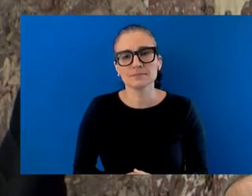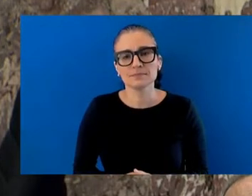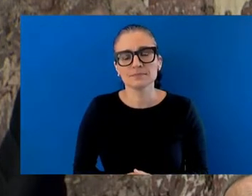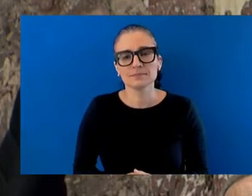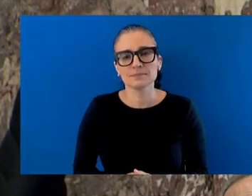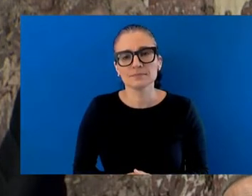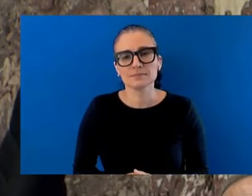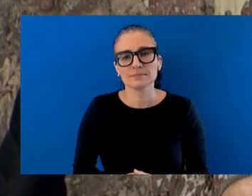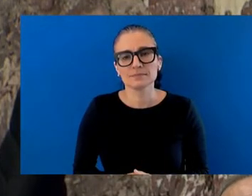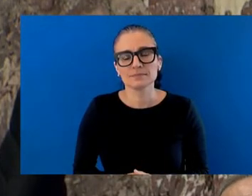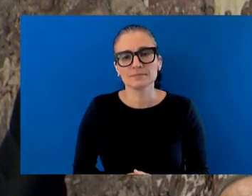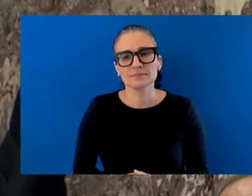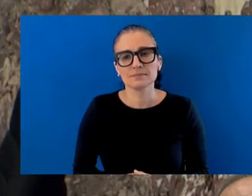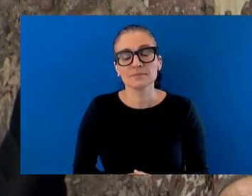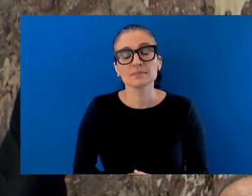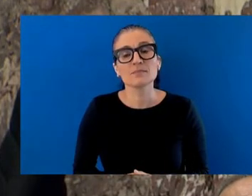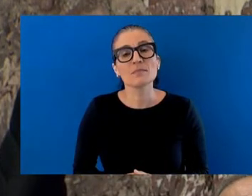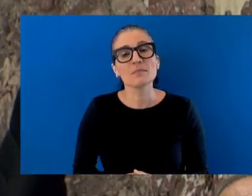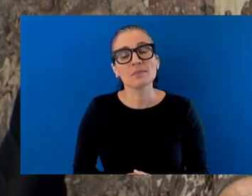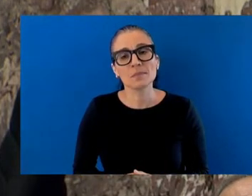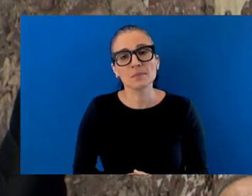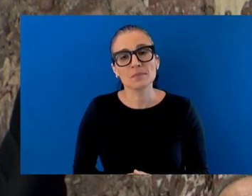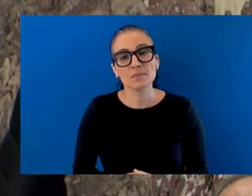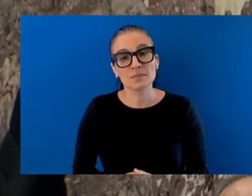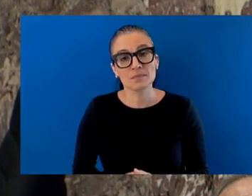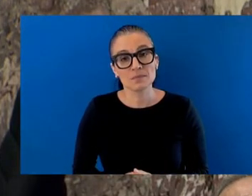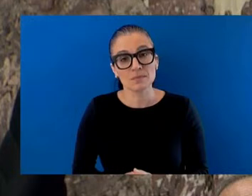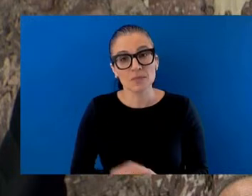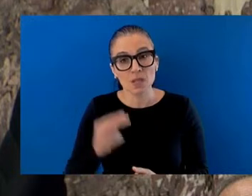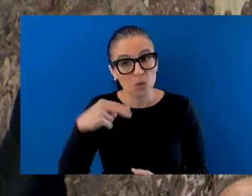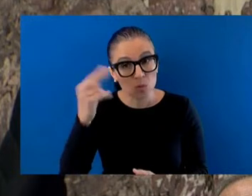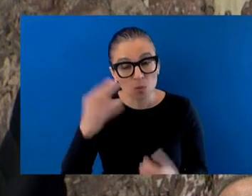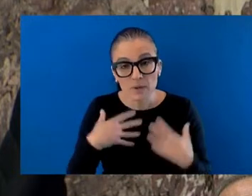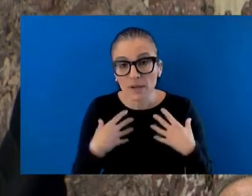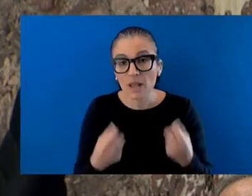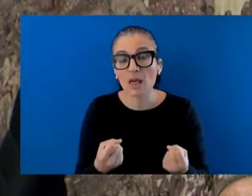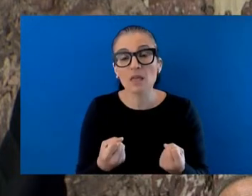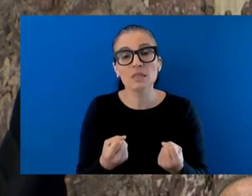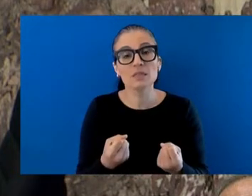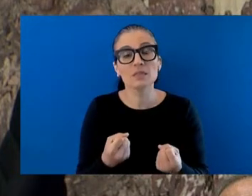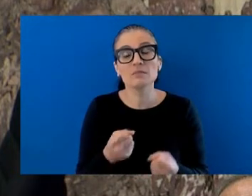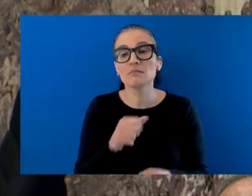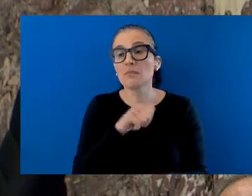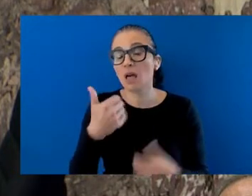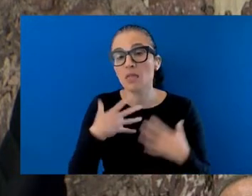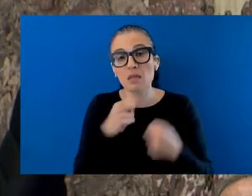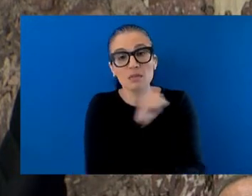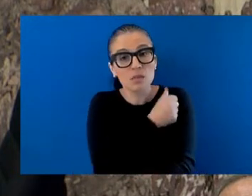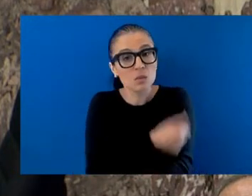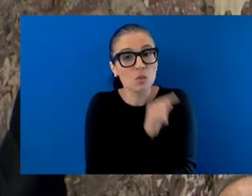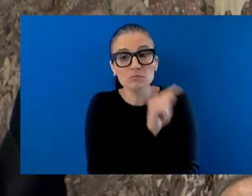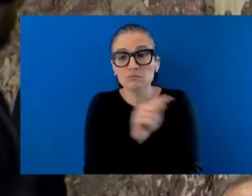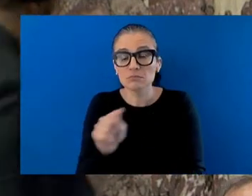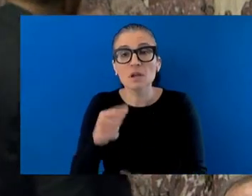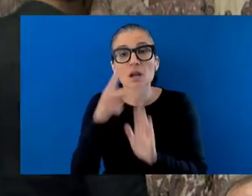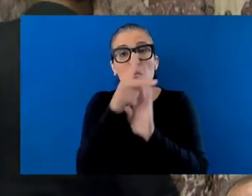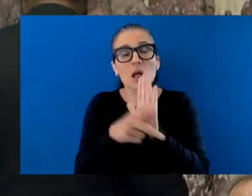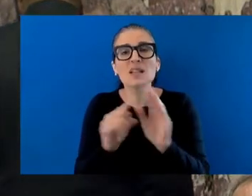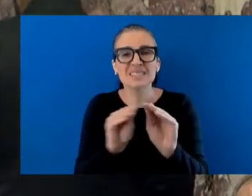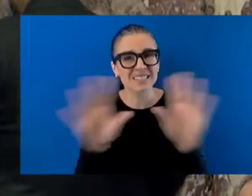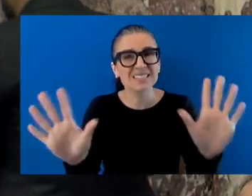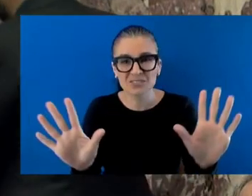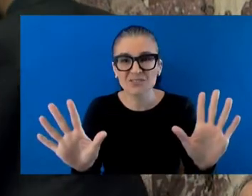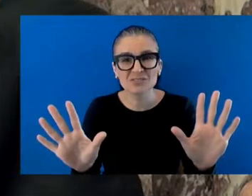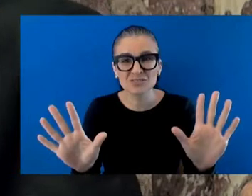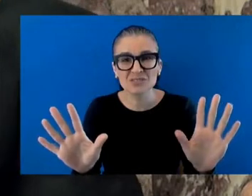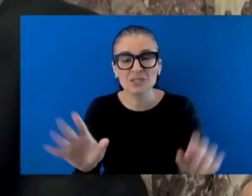Health and all the other health authorities are clear on these points, and they've been clear for decades. You don't smoke anything in hospital,